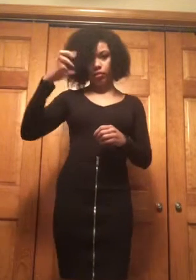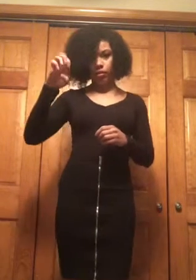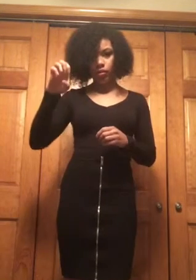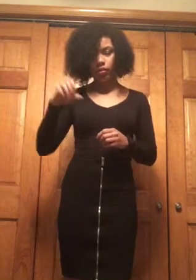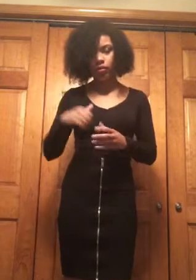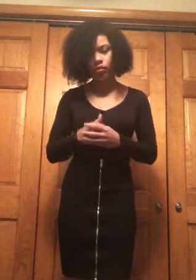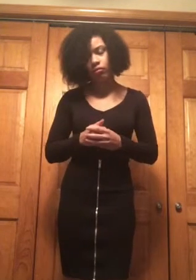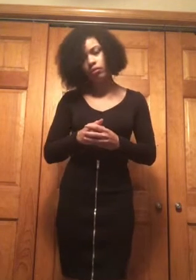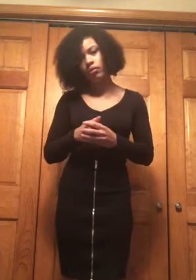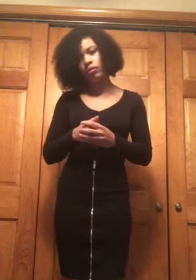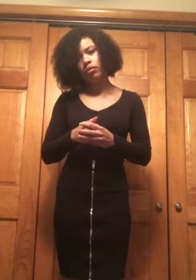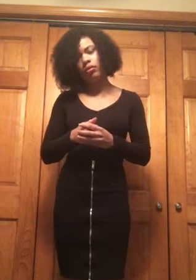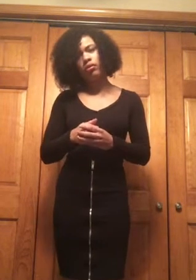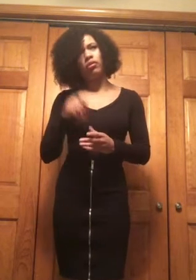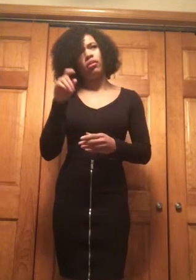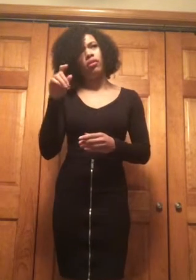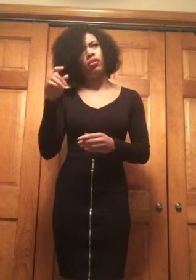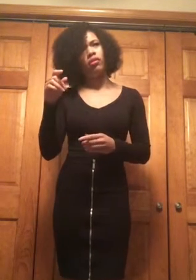And then it hits me.